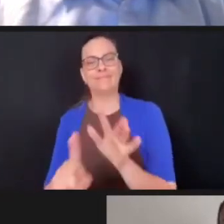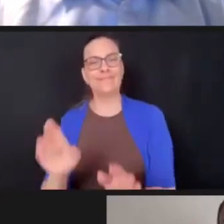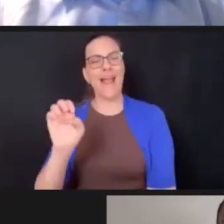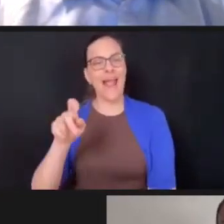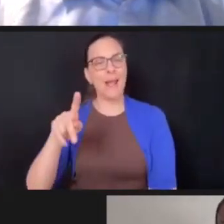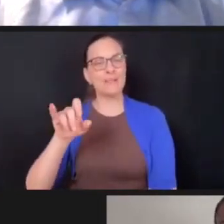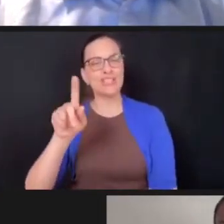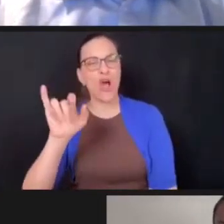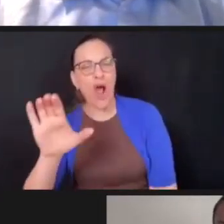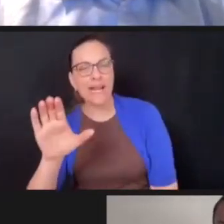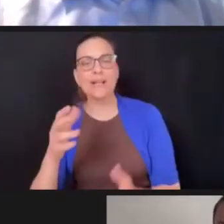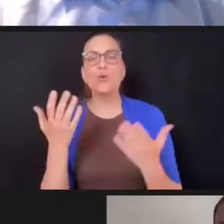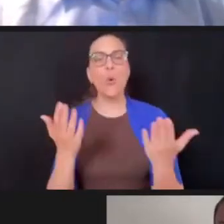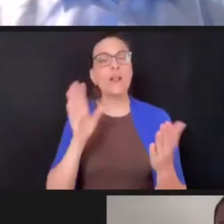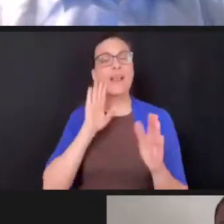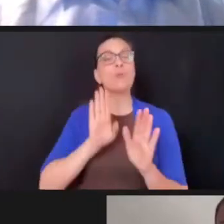time,